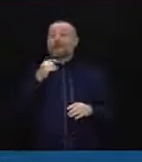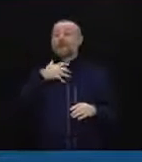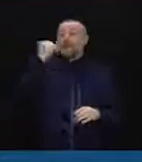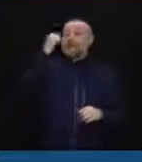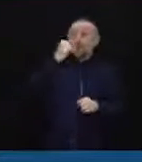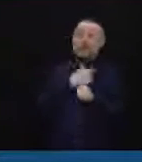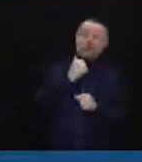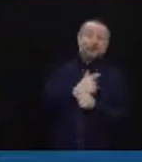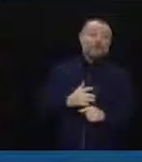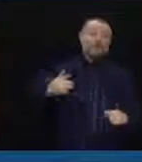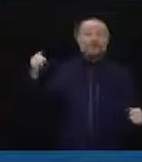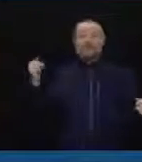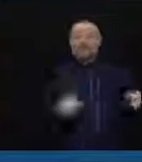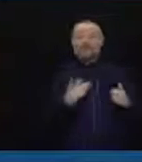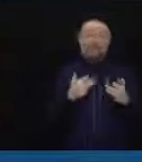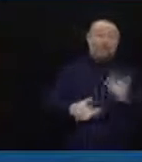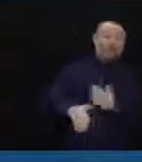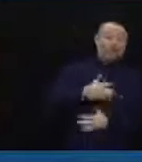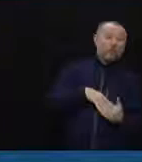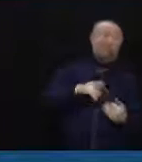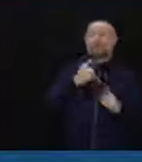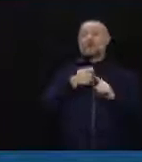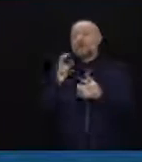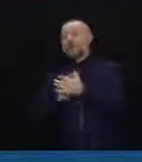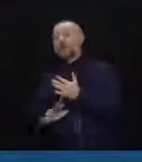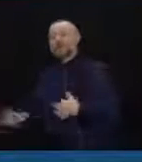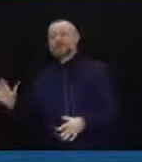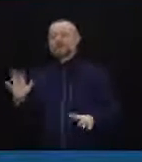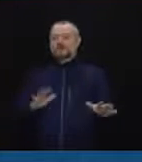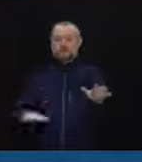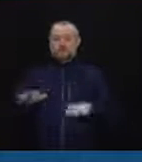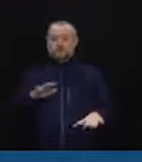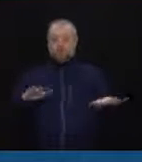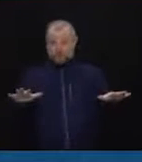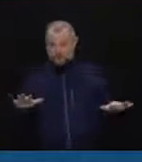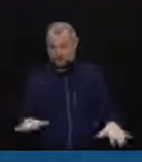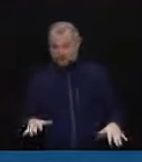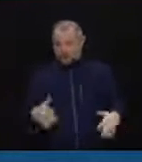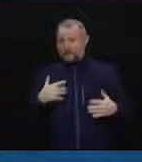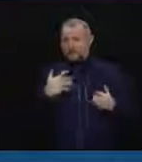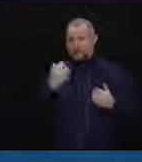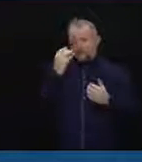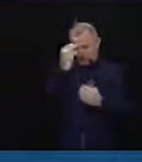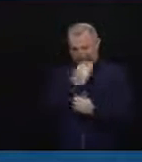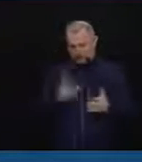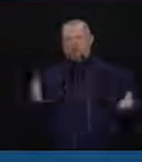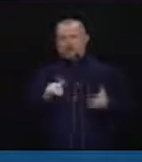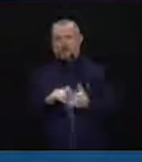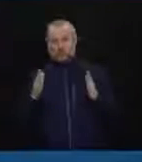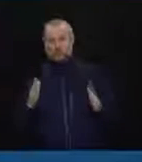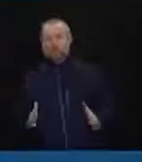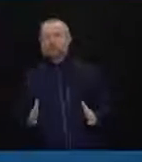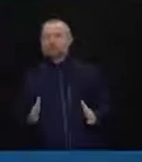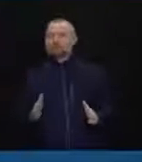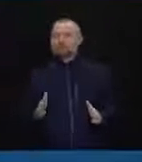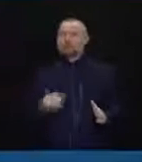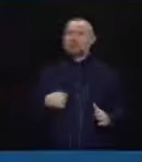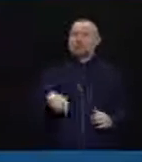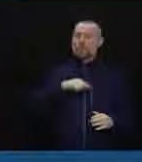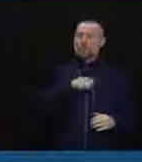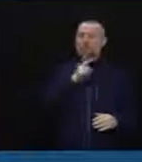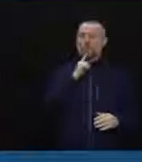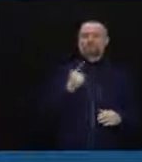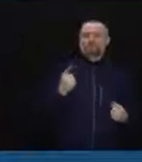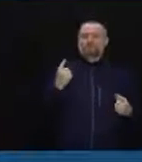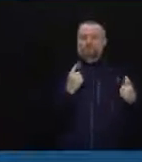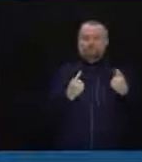them. So we just want to know, let New Yorkers know, this is very much top of mind for us. We understand the interest